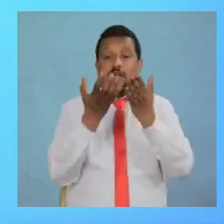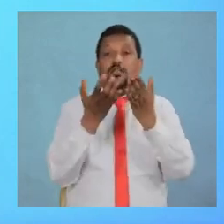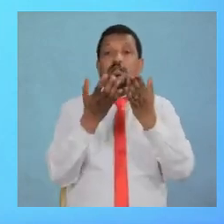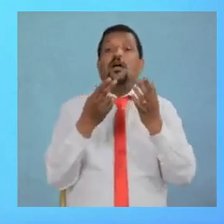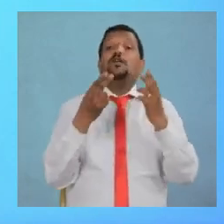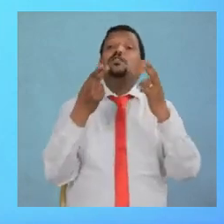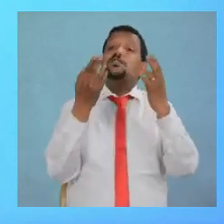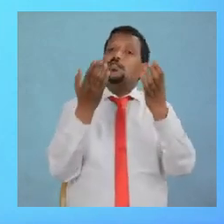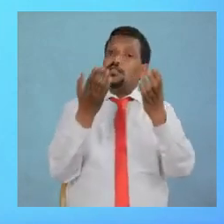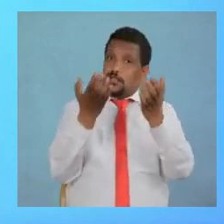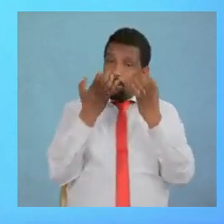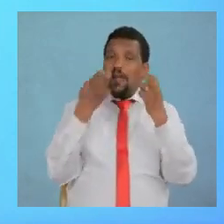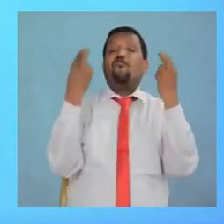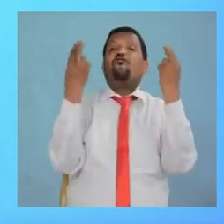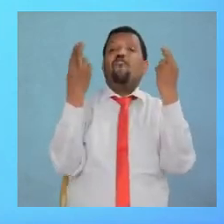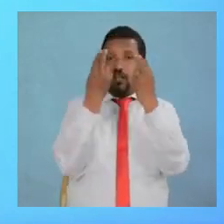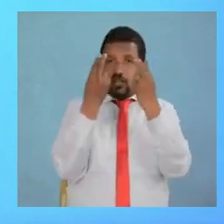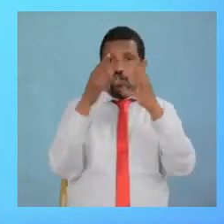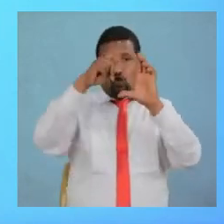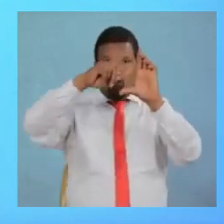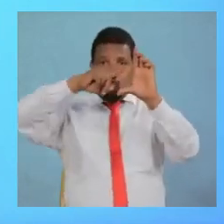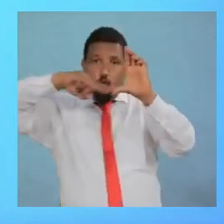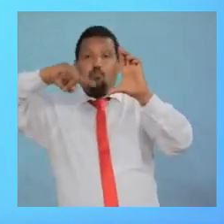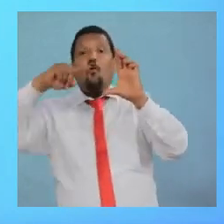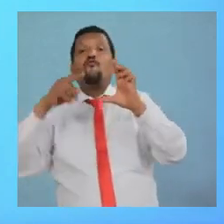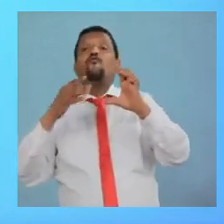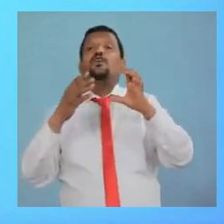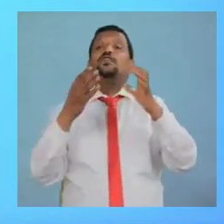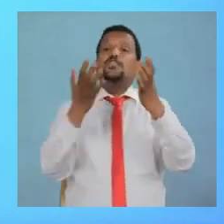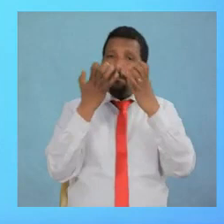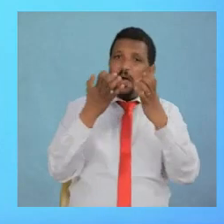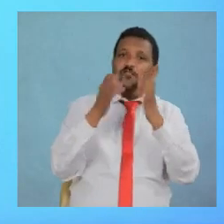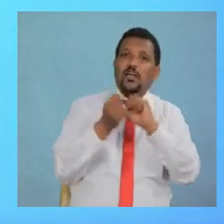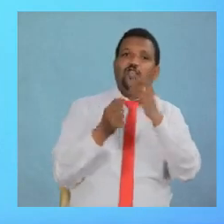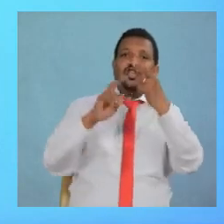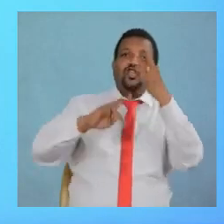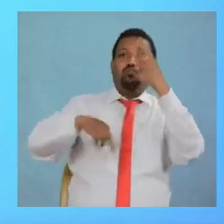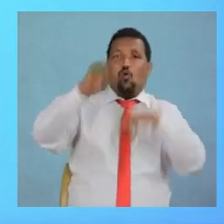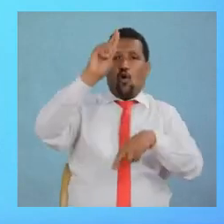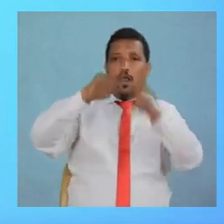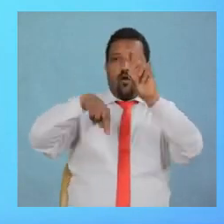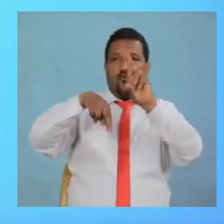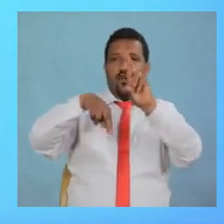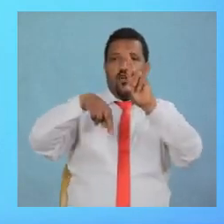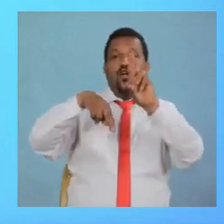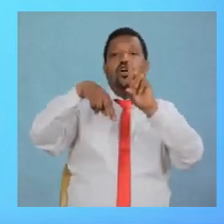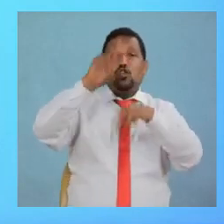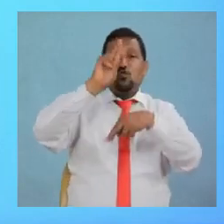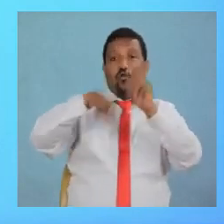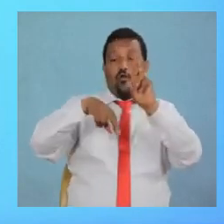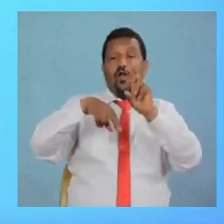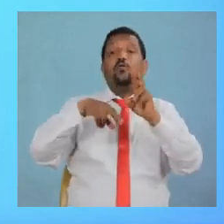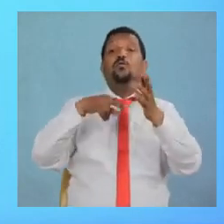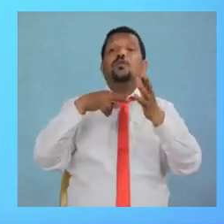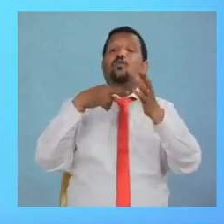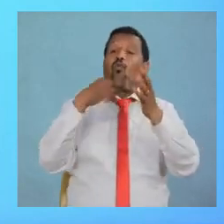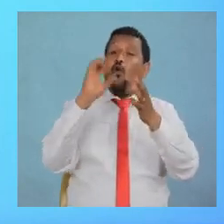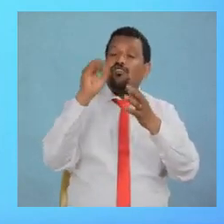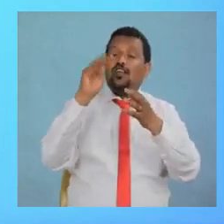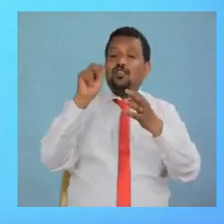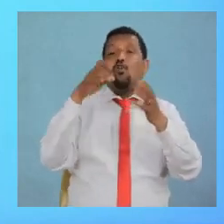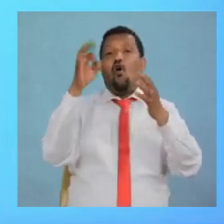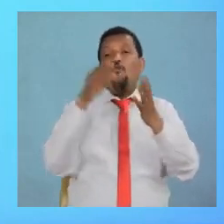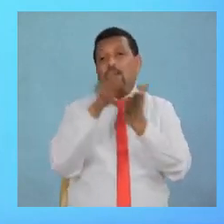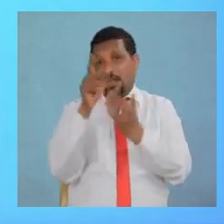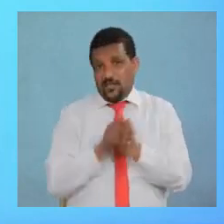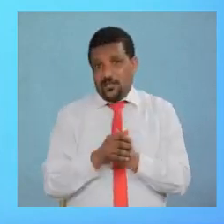The slope of the demand function is the reciprocal of the coefficient of price. The coefficient of price is minus 1 over 10, and